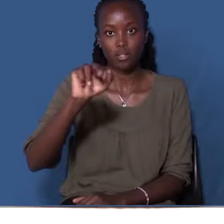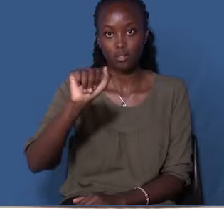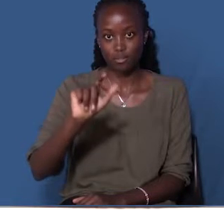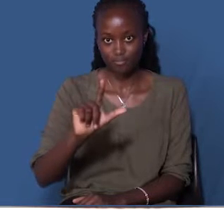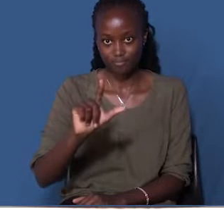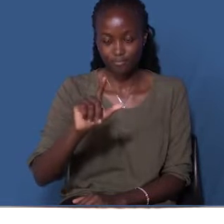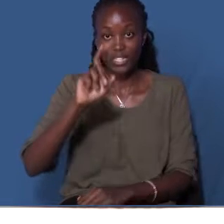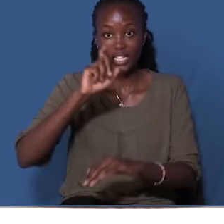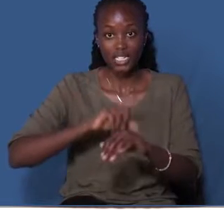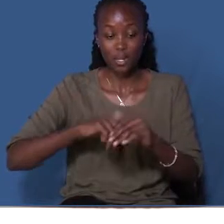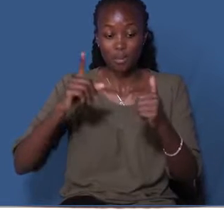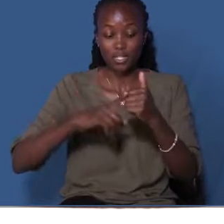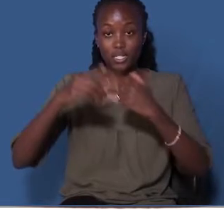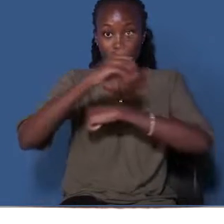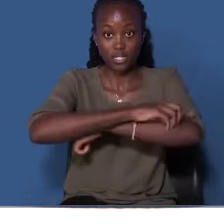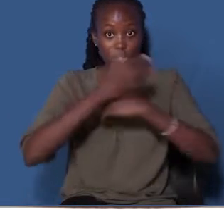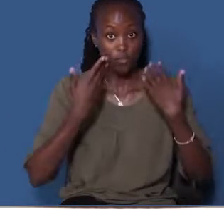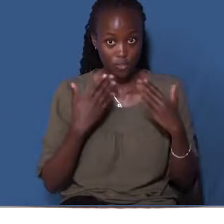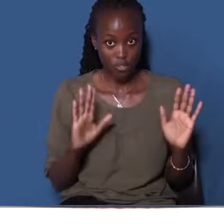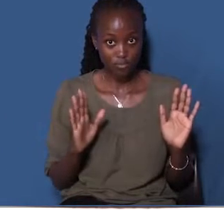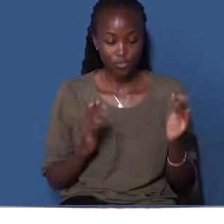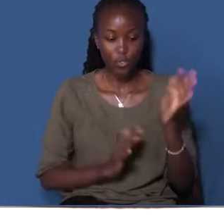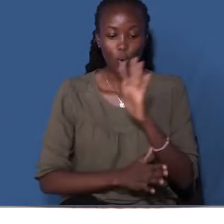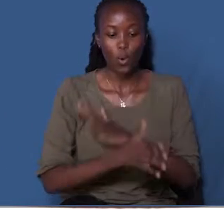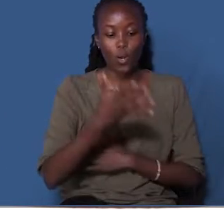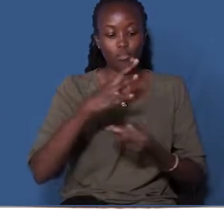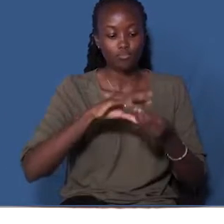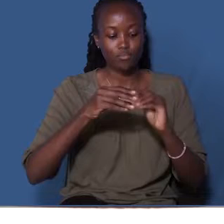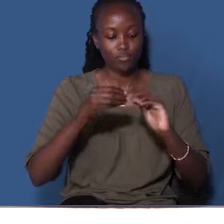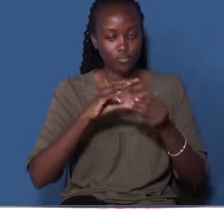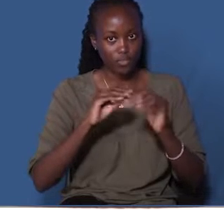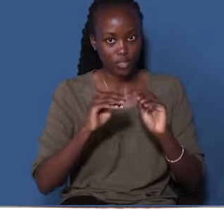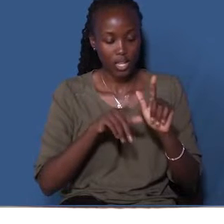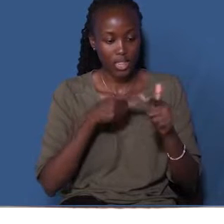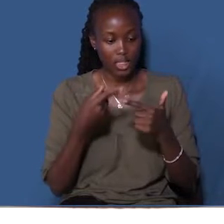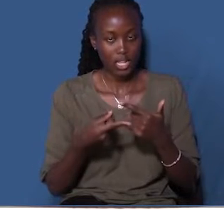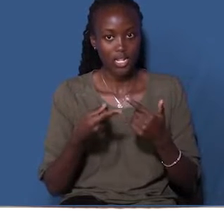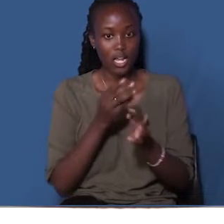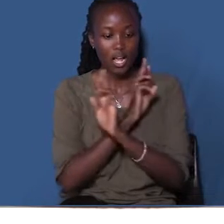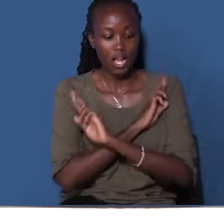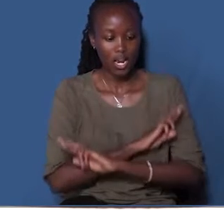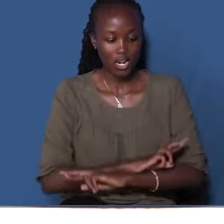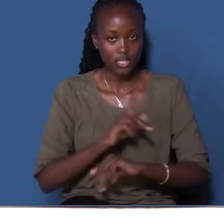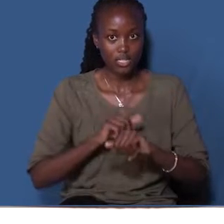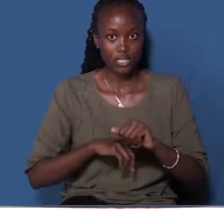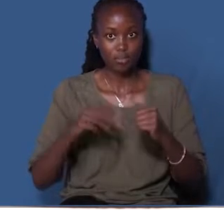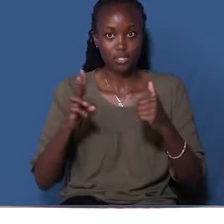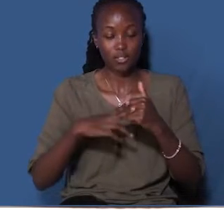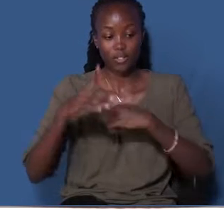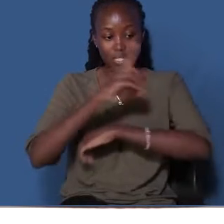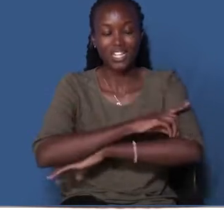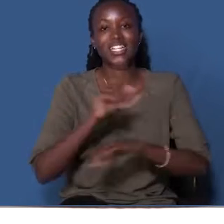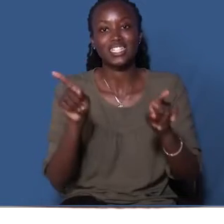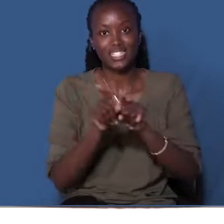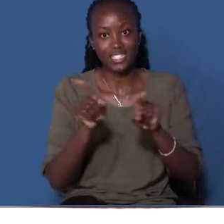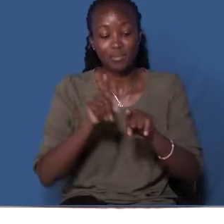after 6 days, God finished the work of his old creation and rested. After 6 hours,